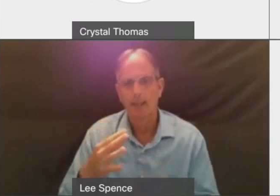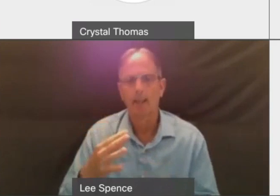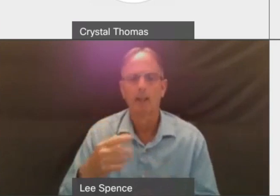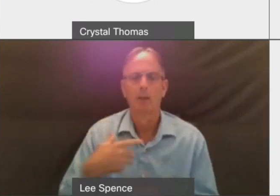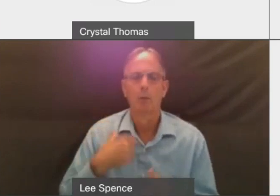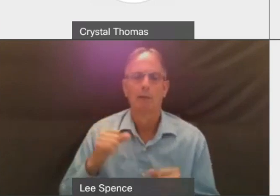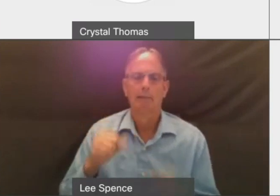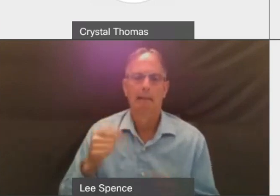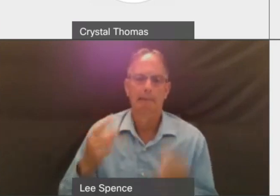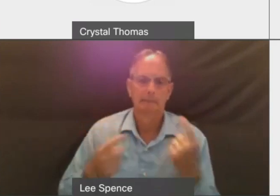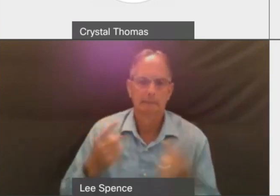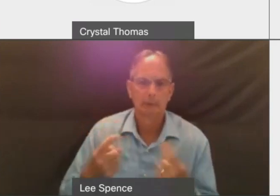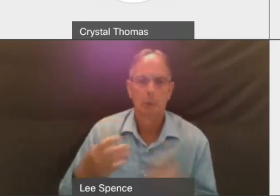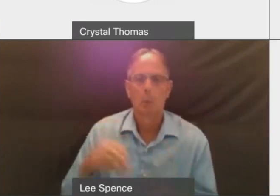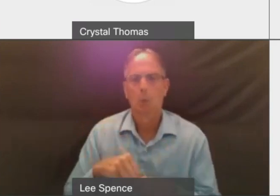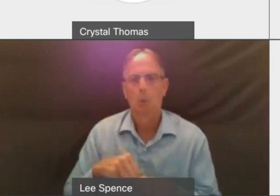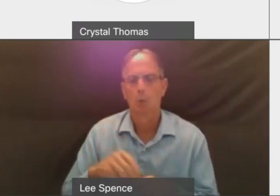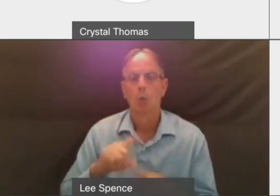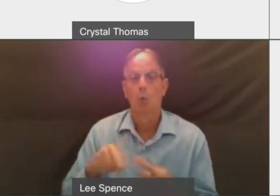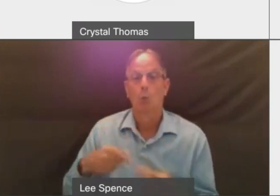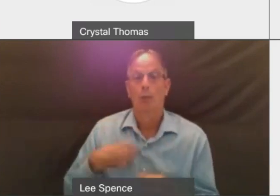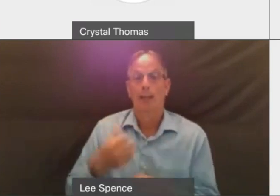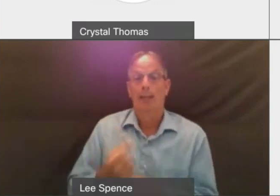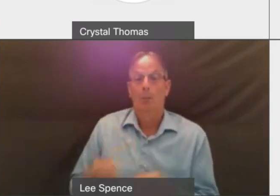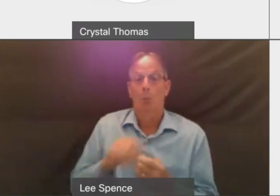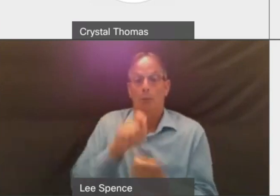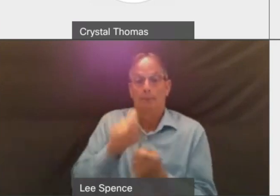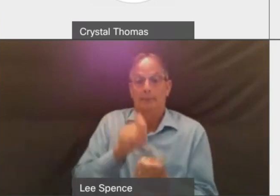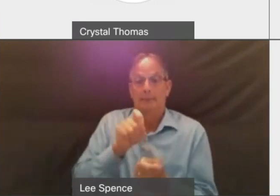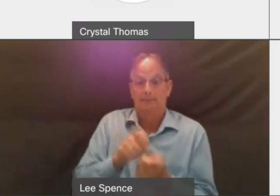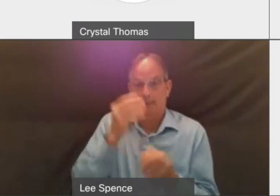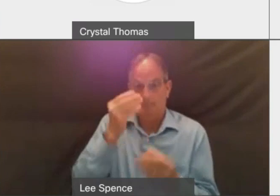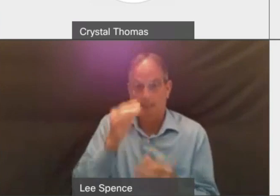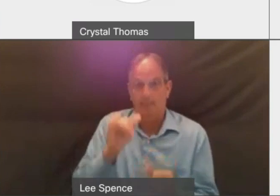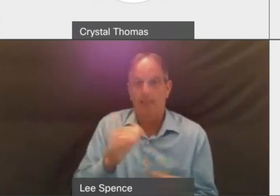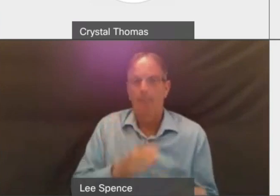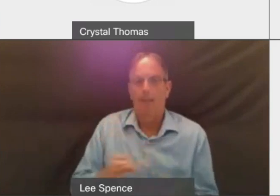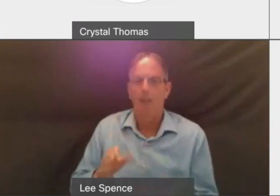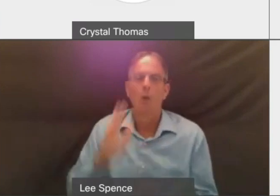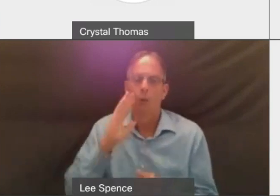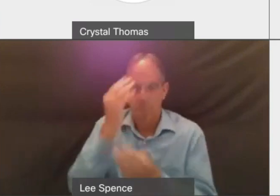And as I say, as we have more specific information about the plan, we will share that as well.